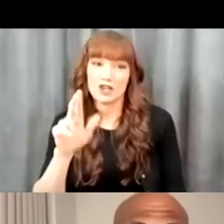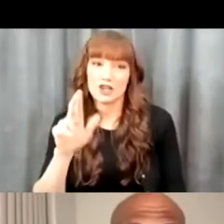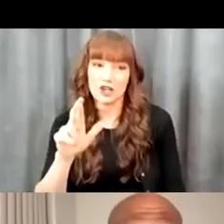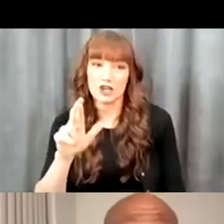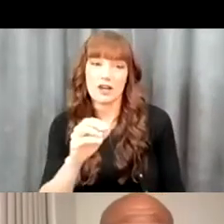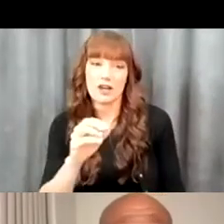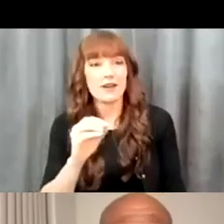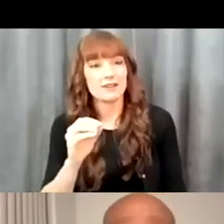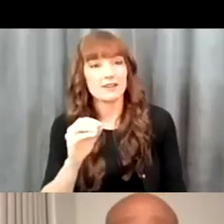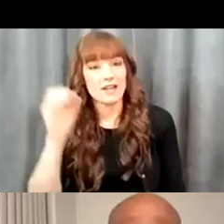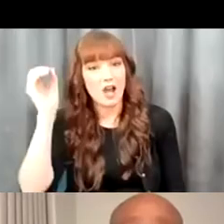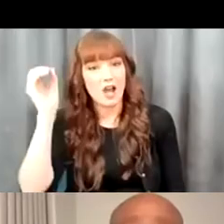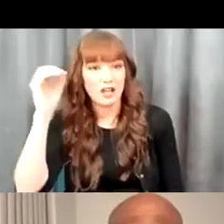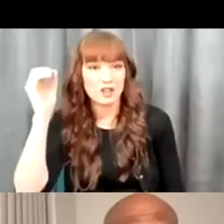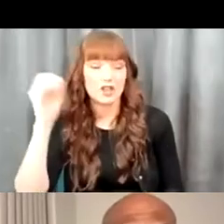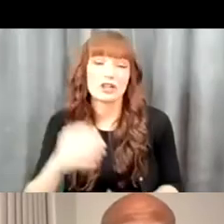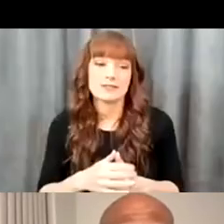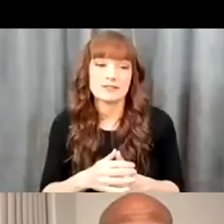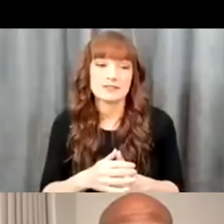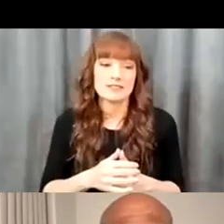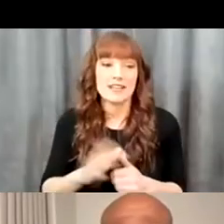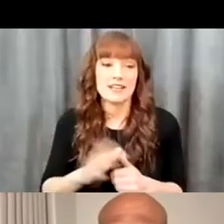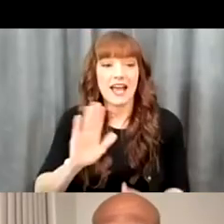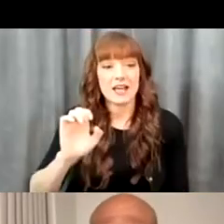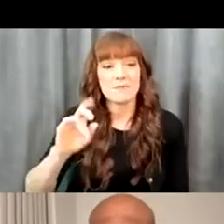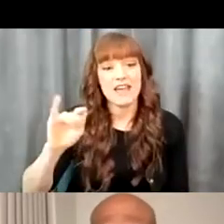Hi, my name is Eddie Williams, and I'm playing Fernando.